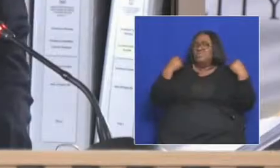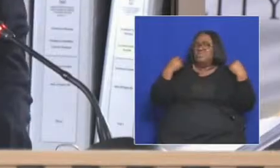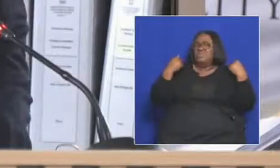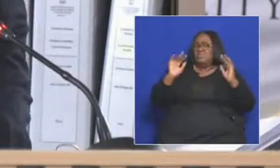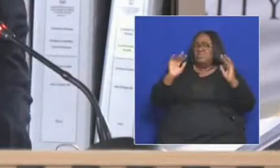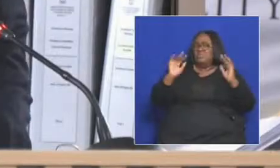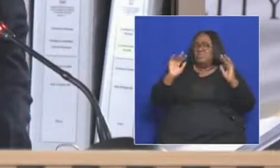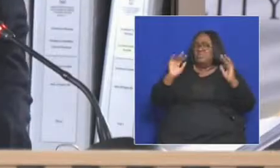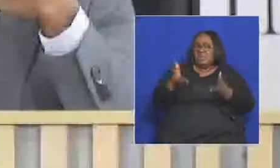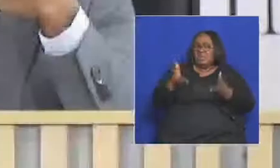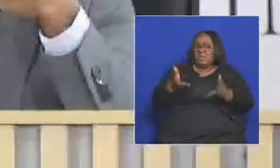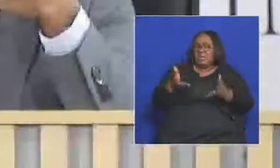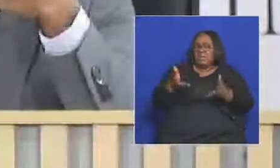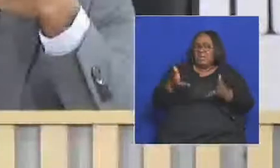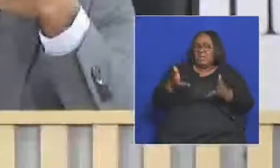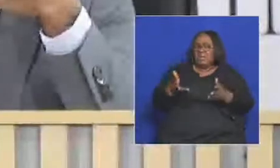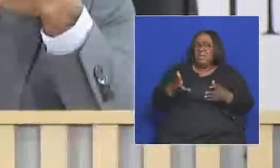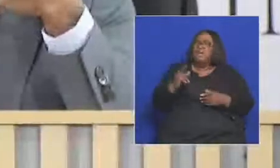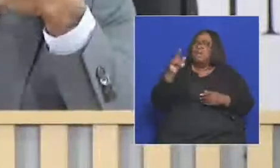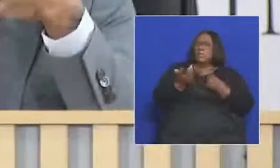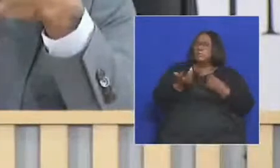yes. Like what?